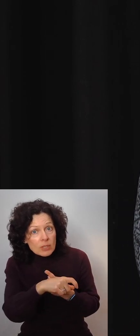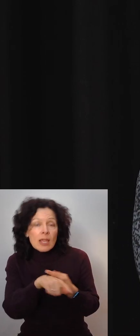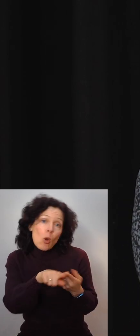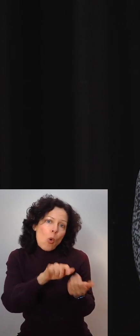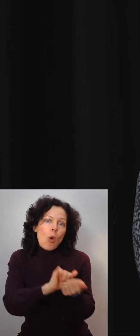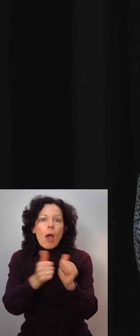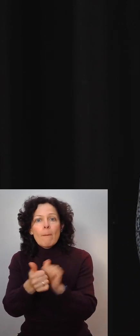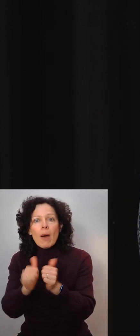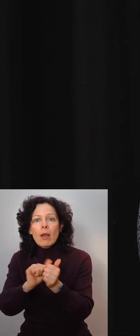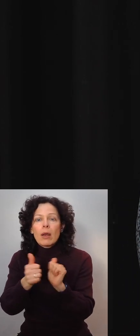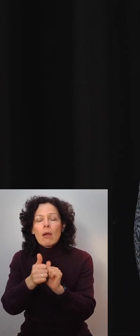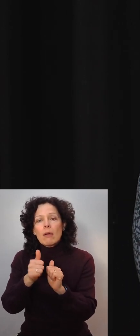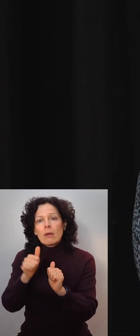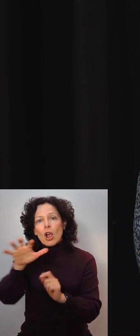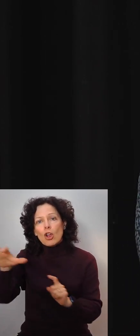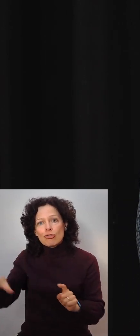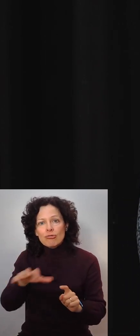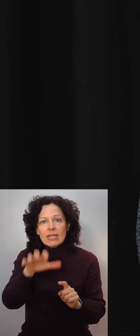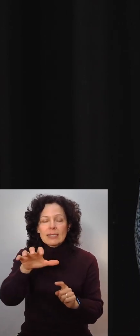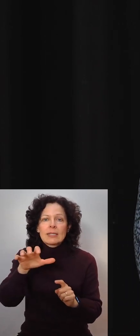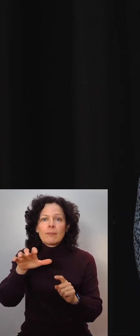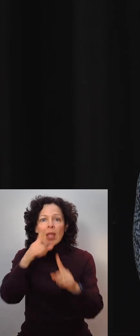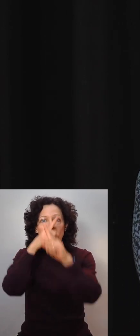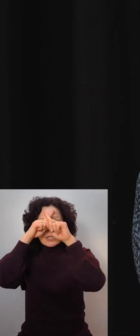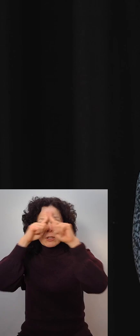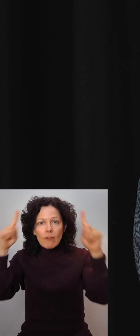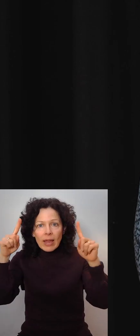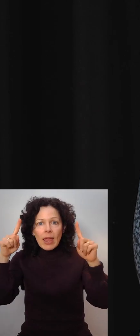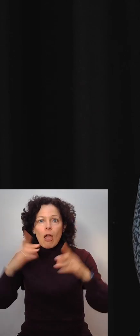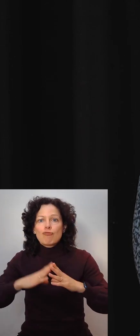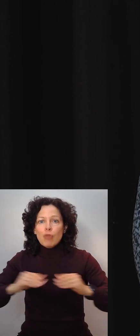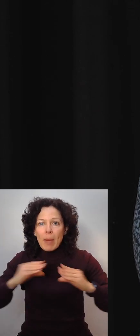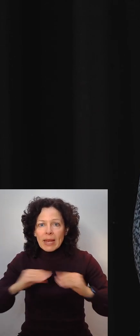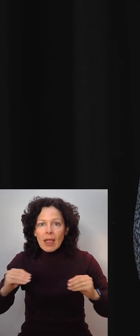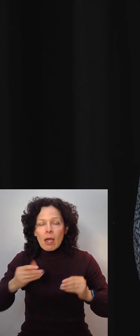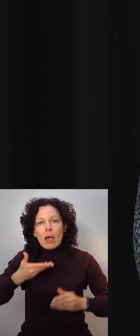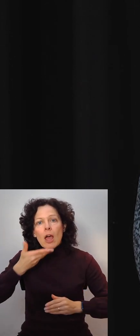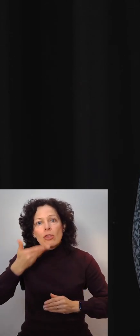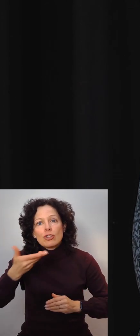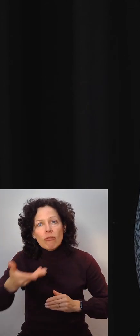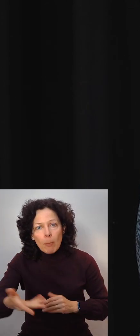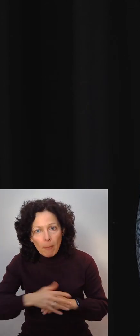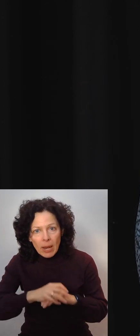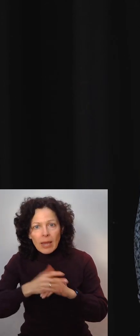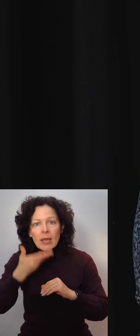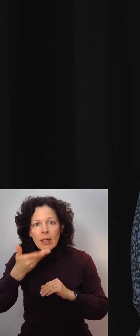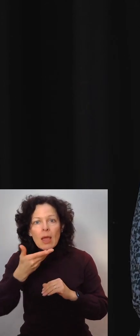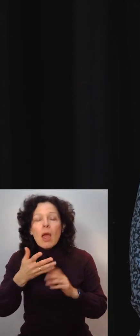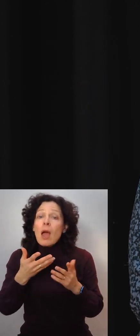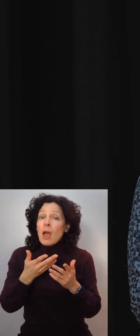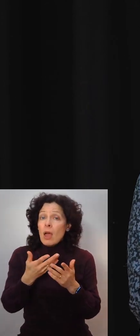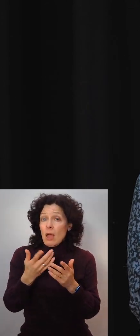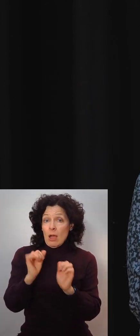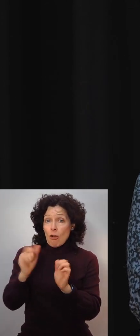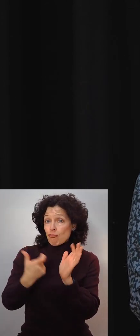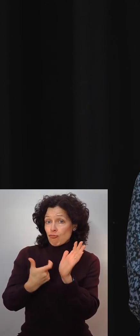partner countries in Slovakia, Romania, Czech Republic, is that Roma people do not always